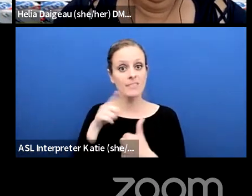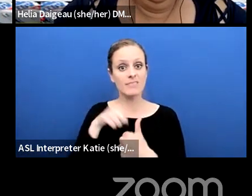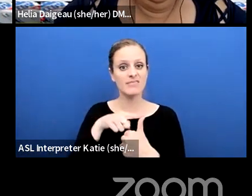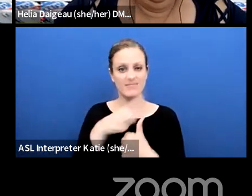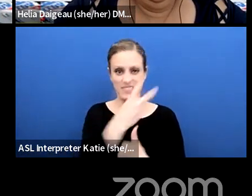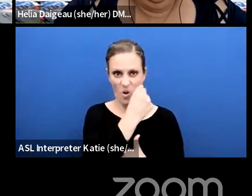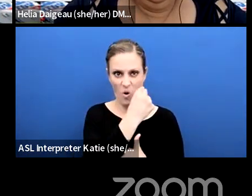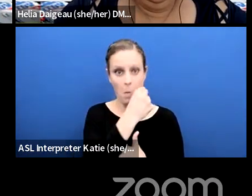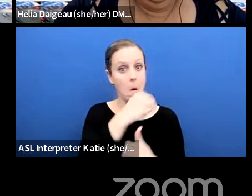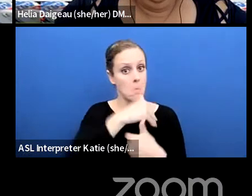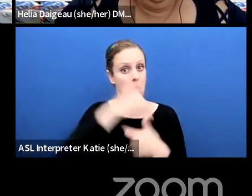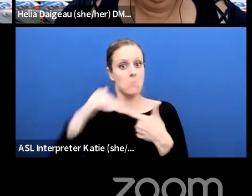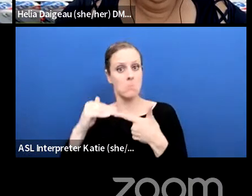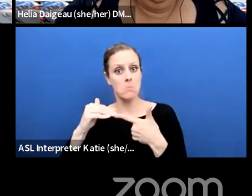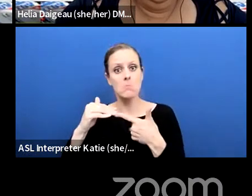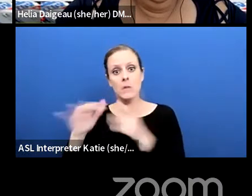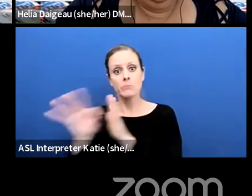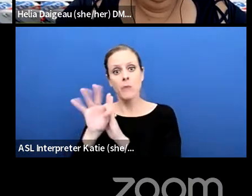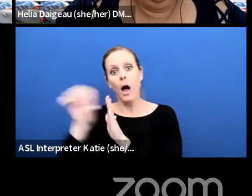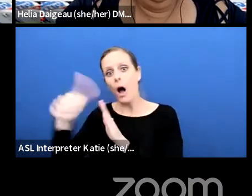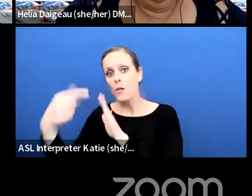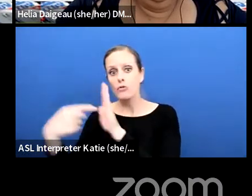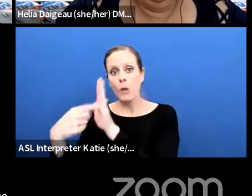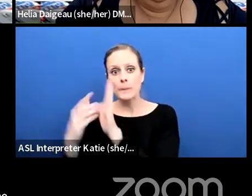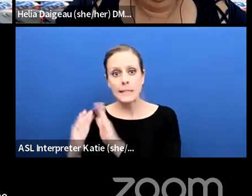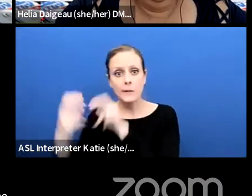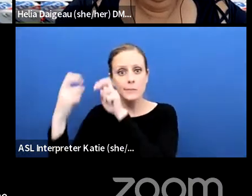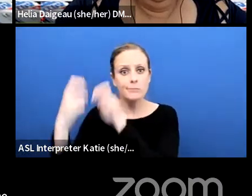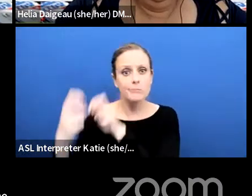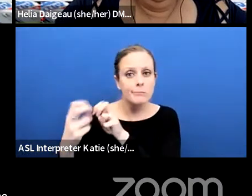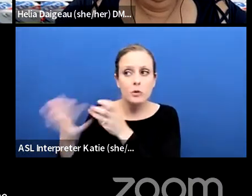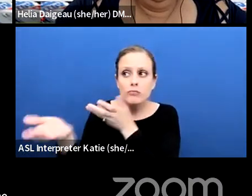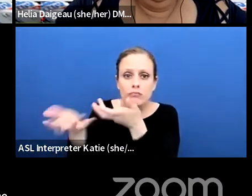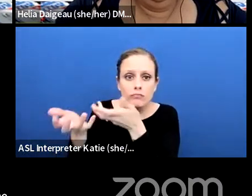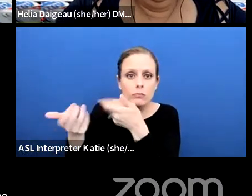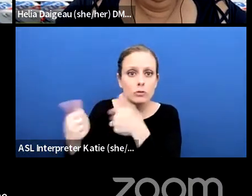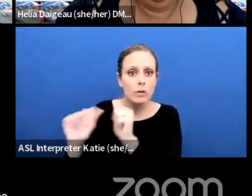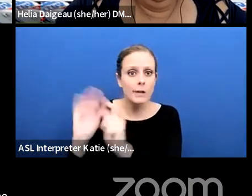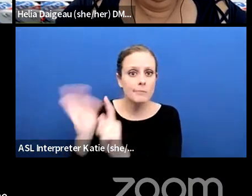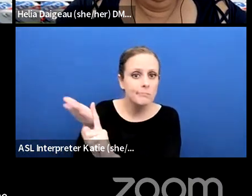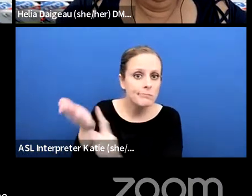else and see if you can get them on board.